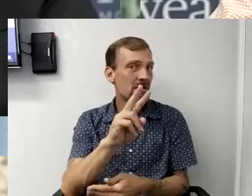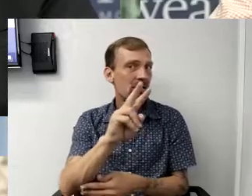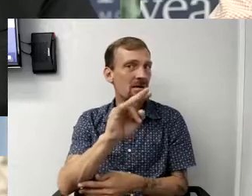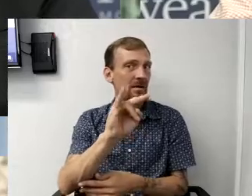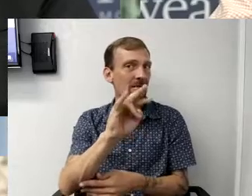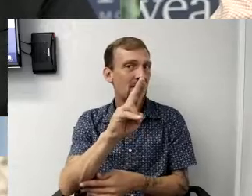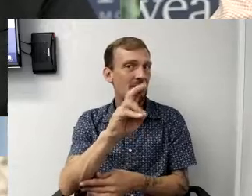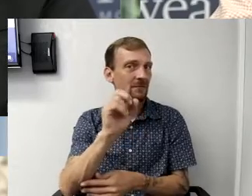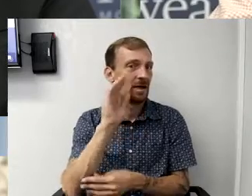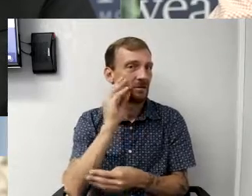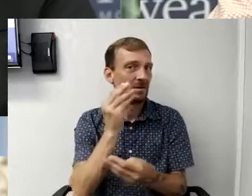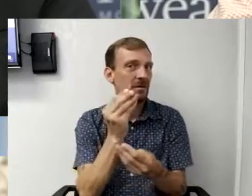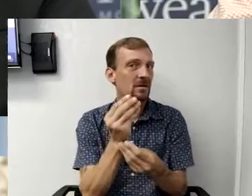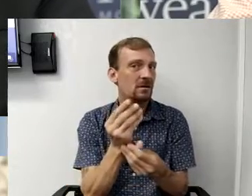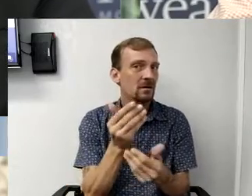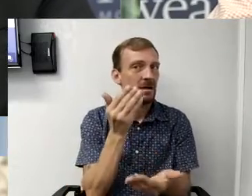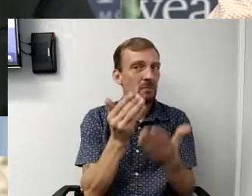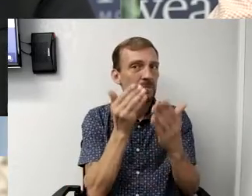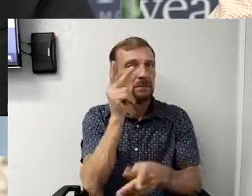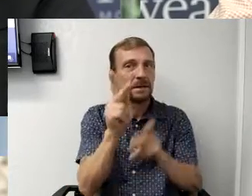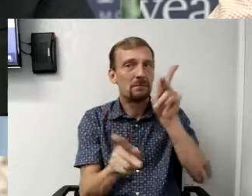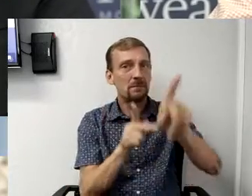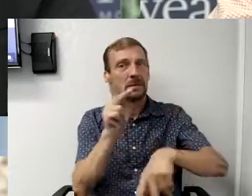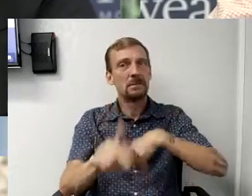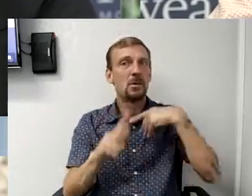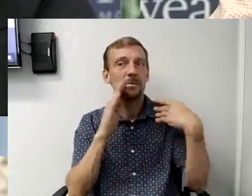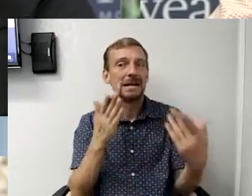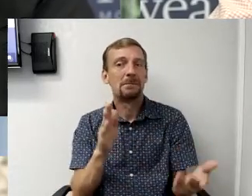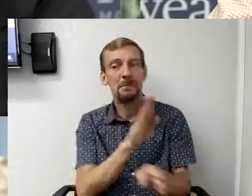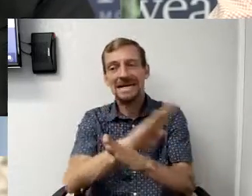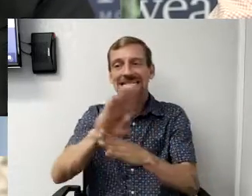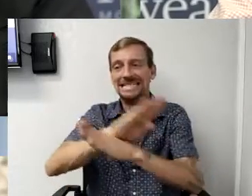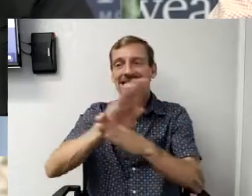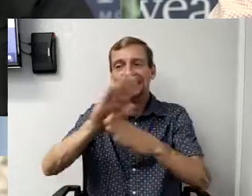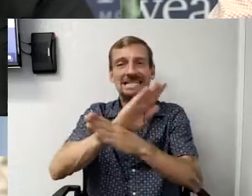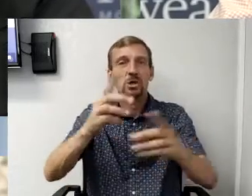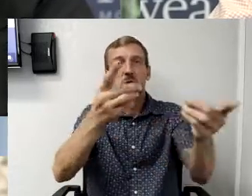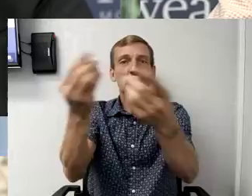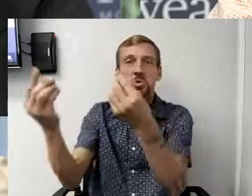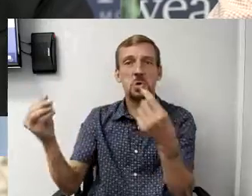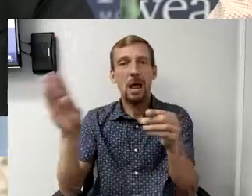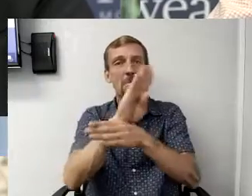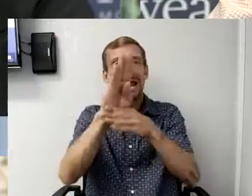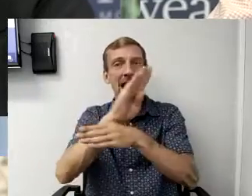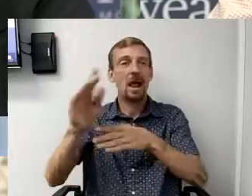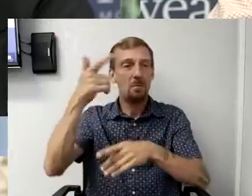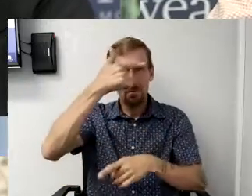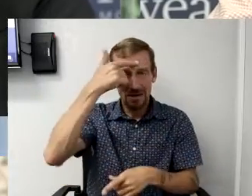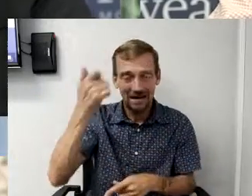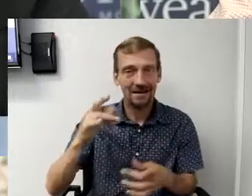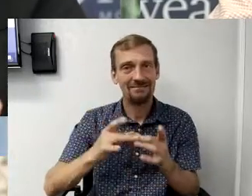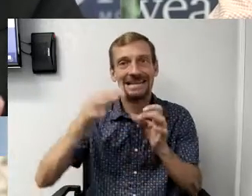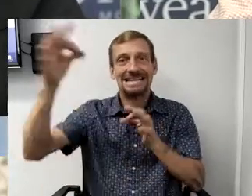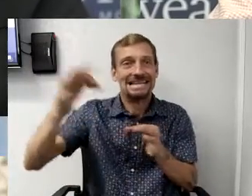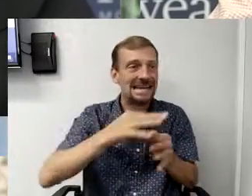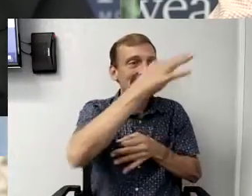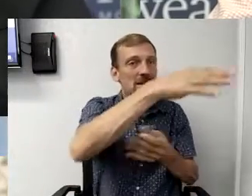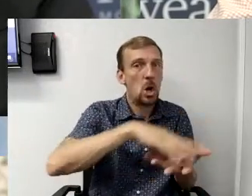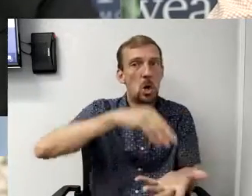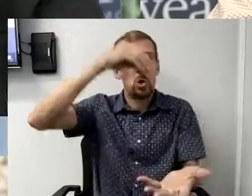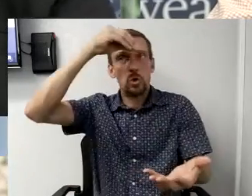on us a little Maybe everyone will be bit. so busy with distance learning that they won't Yes. have time to gather. So, Maybe. Yeah. hi,